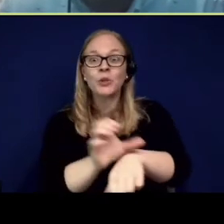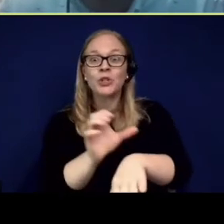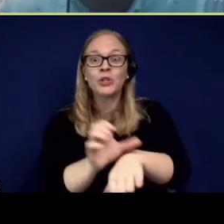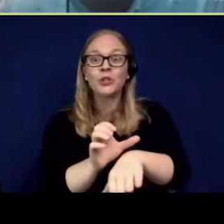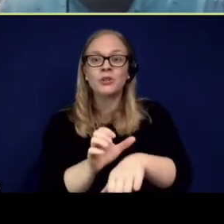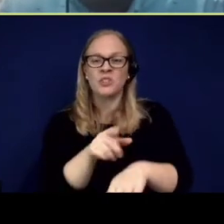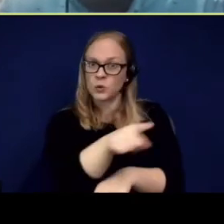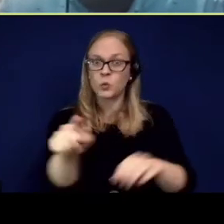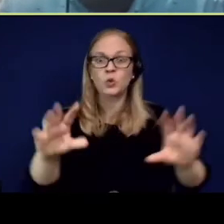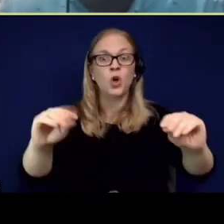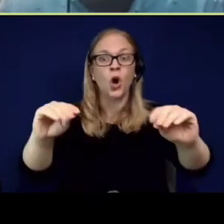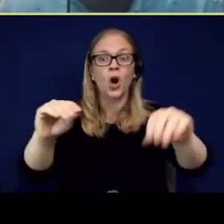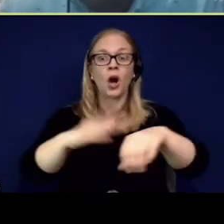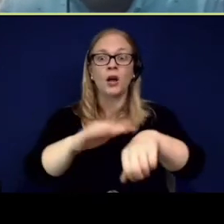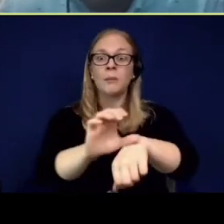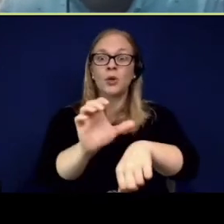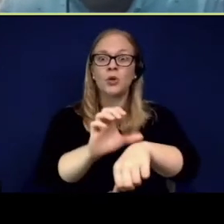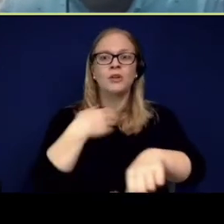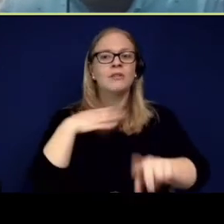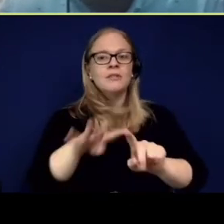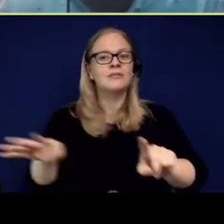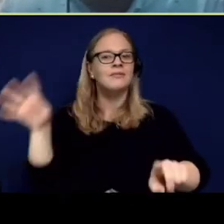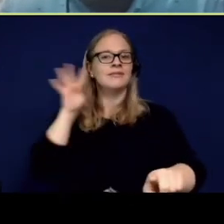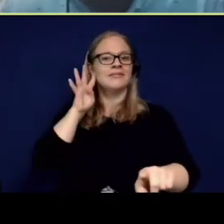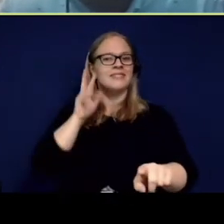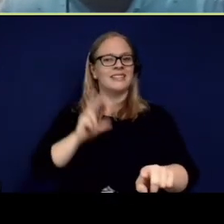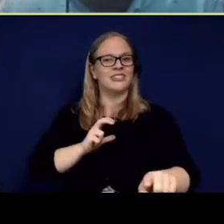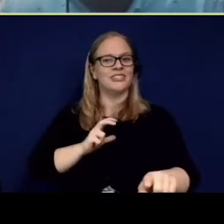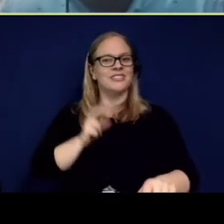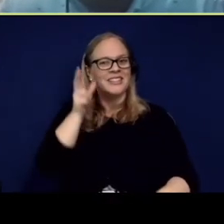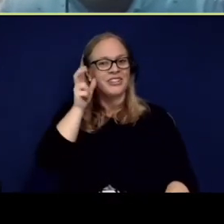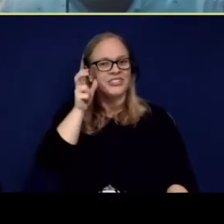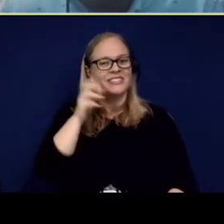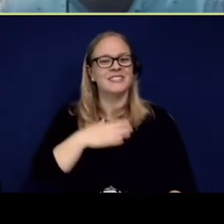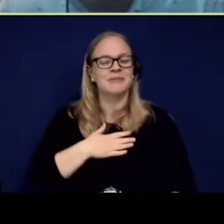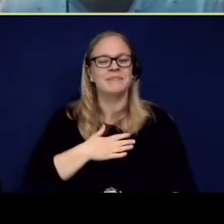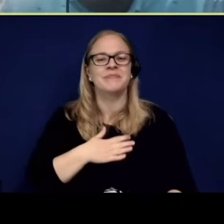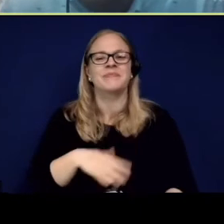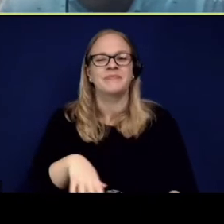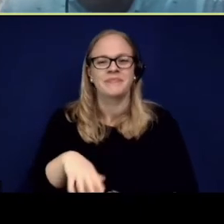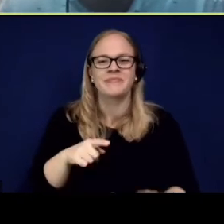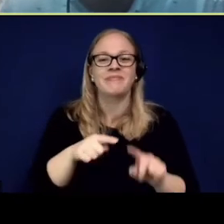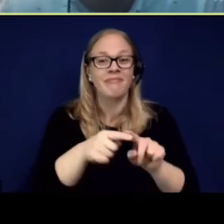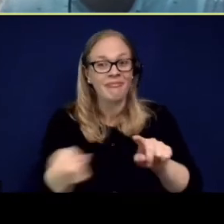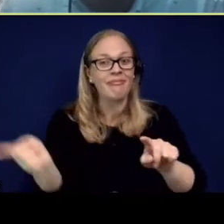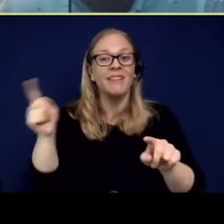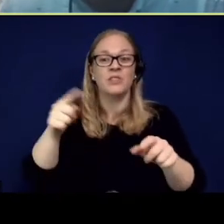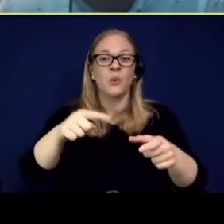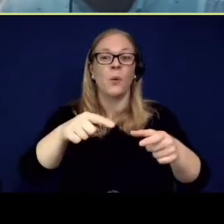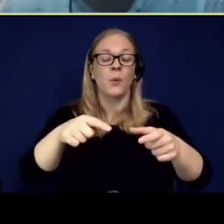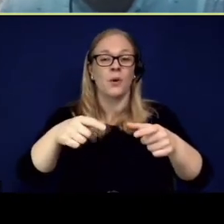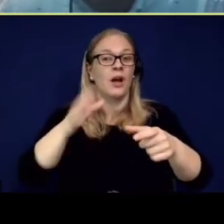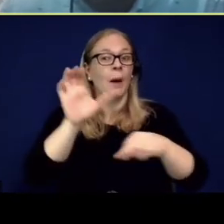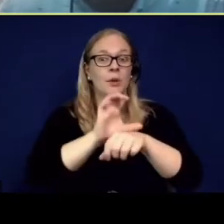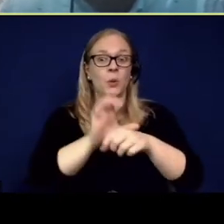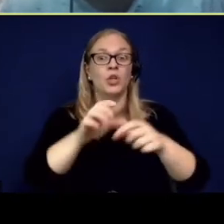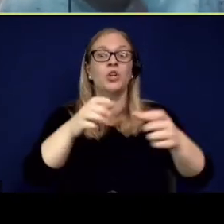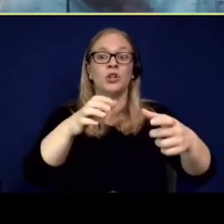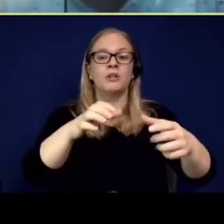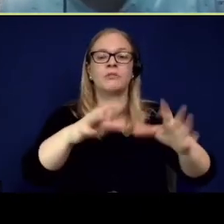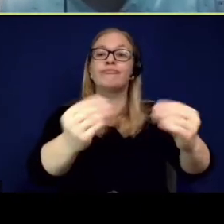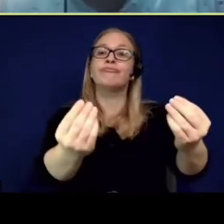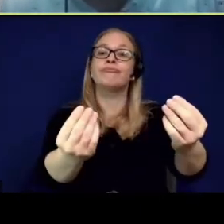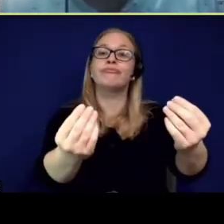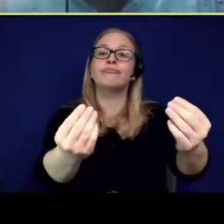anybody talk on the computer, and the transmitter sends it to my streamer, and then the output sends it to my hearing aid,